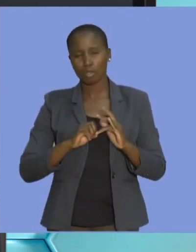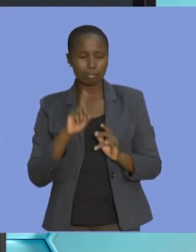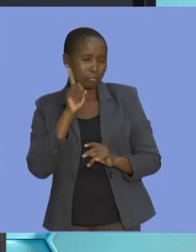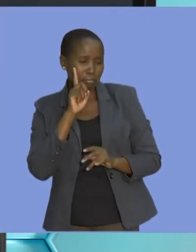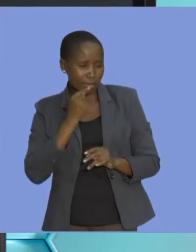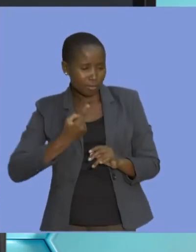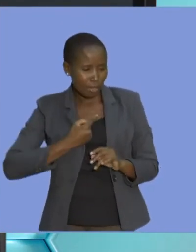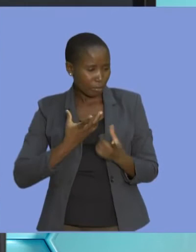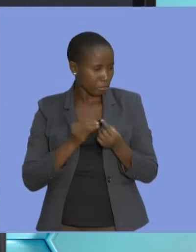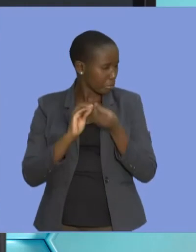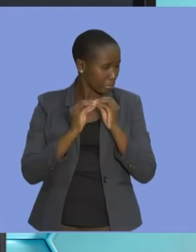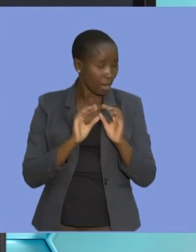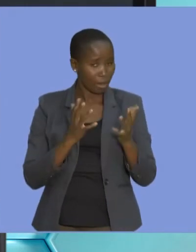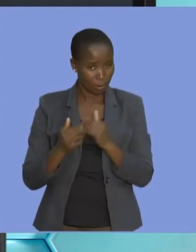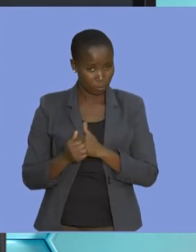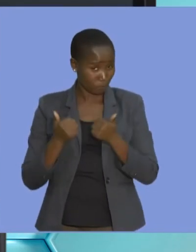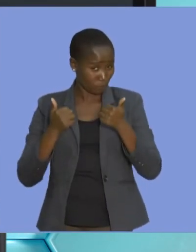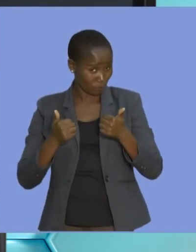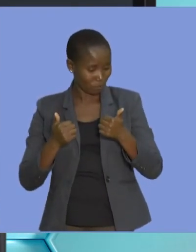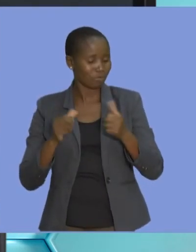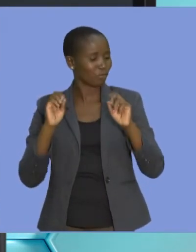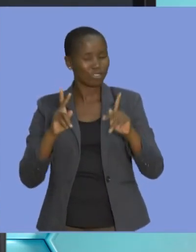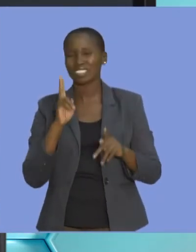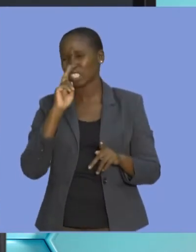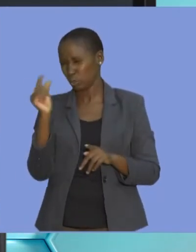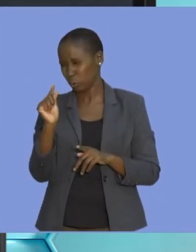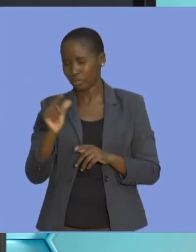them here. Okay, fantastic. See you shortly.